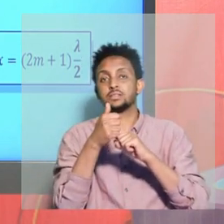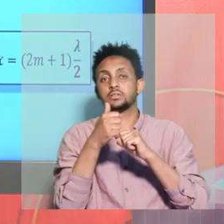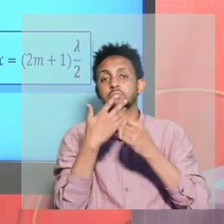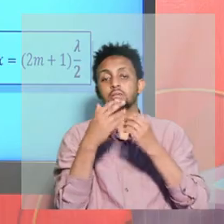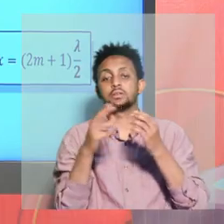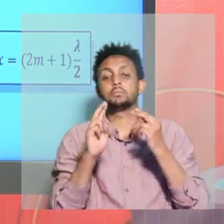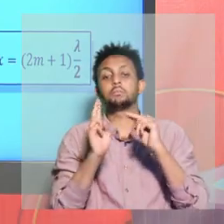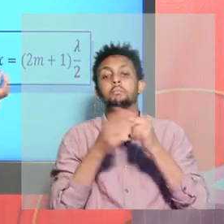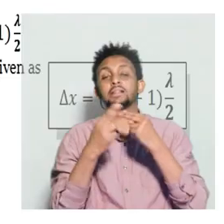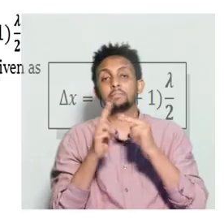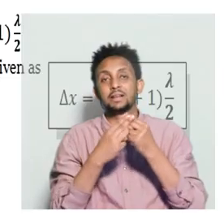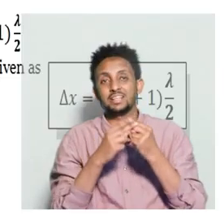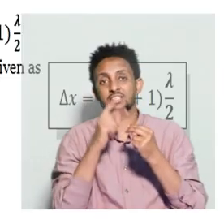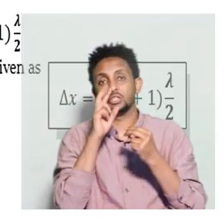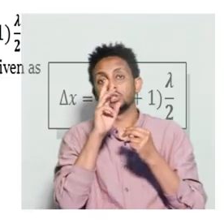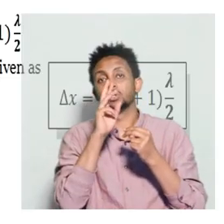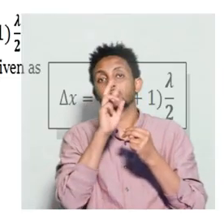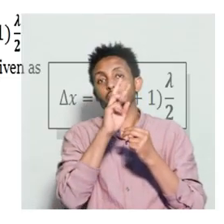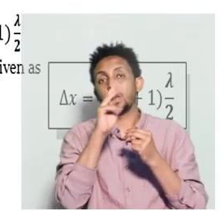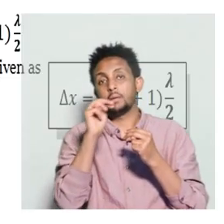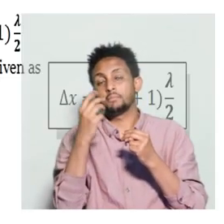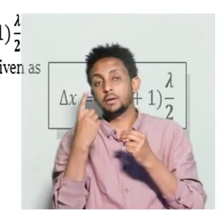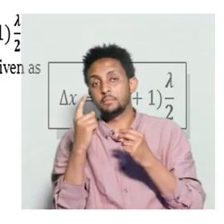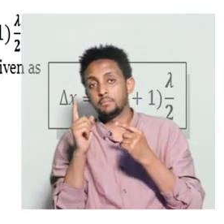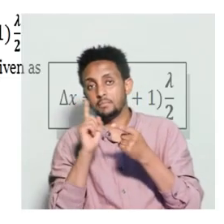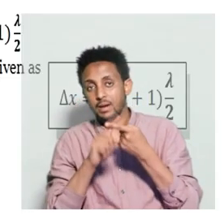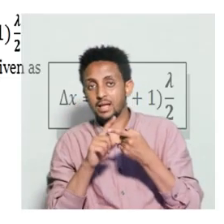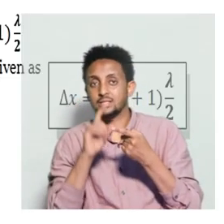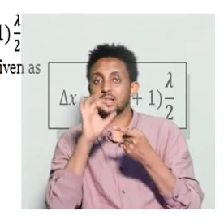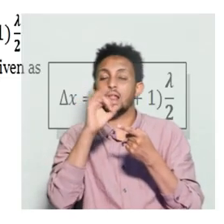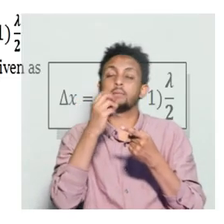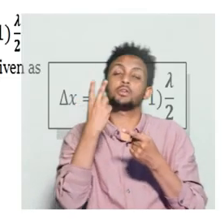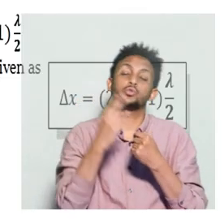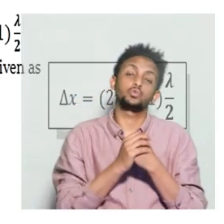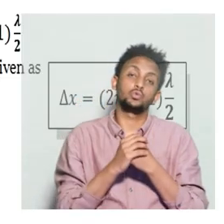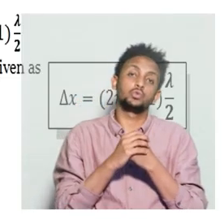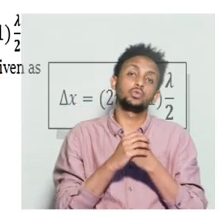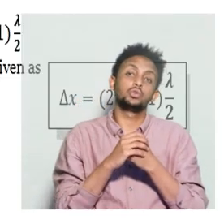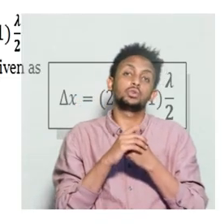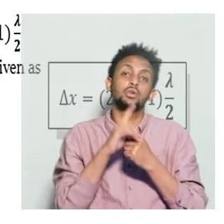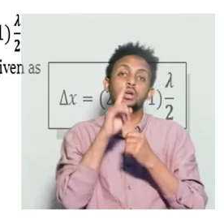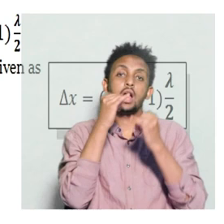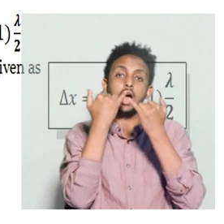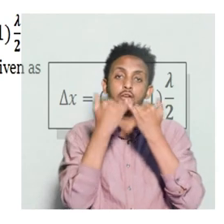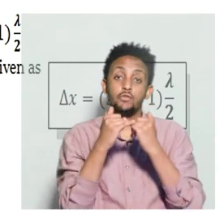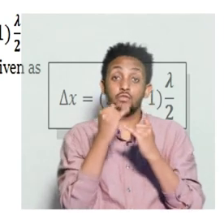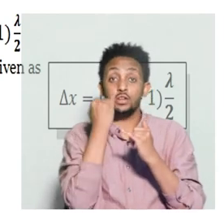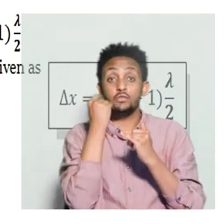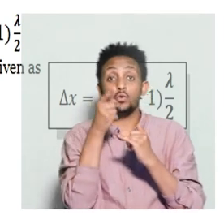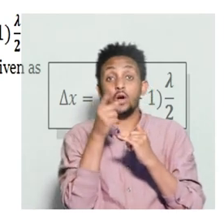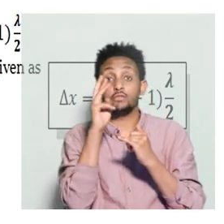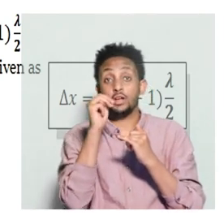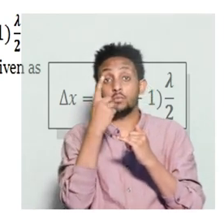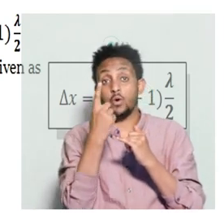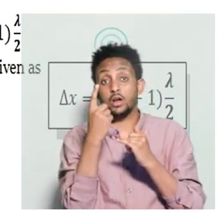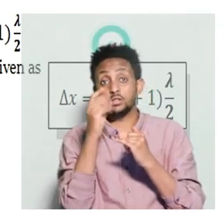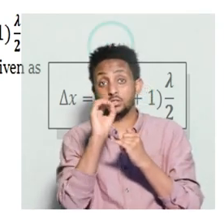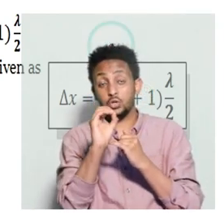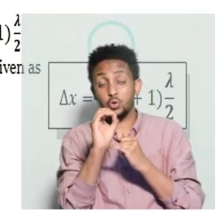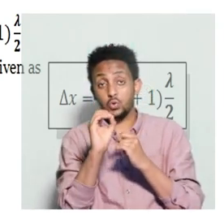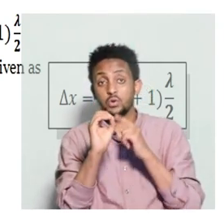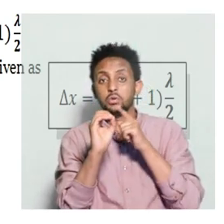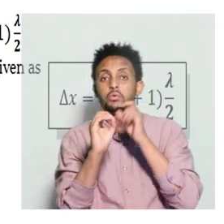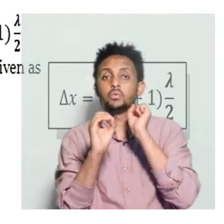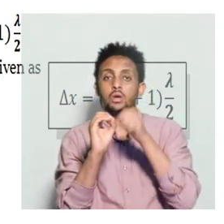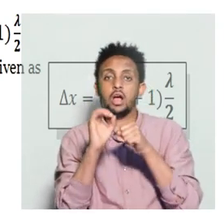ordinate multiplication, meaning 2m plus 1 lambda over 2, okay, half of the wavelengths. If you have m is to be 0,